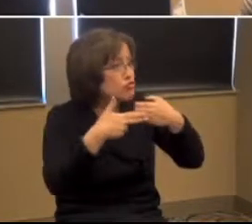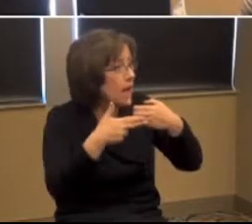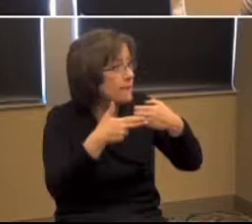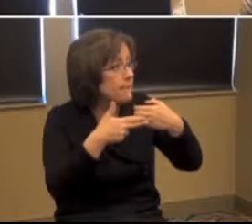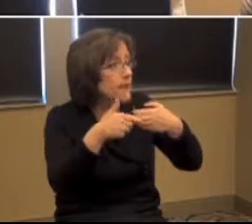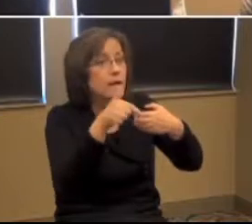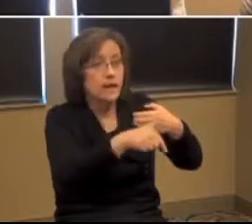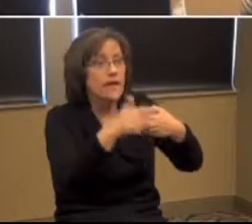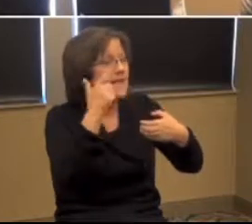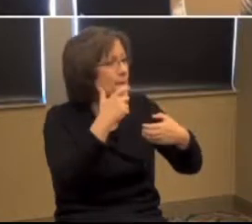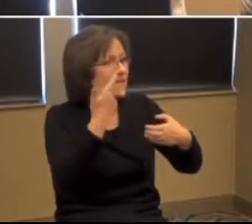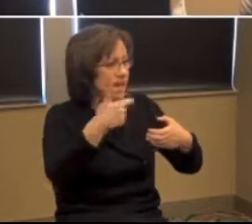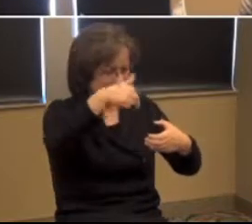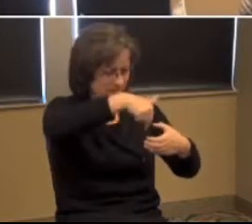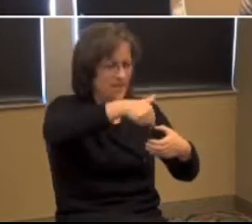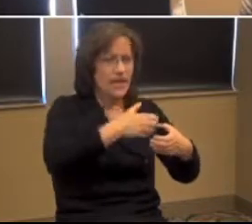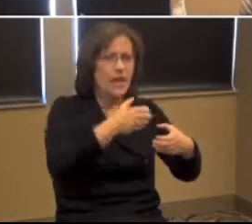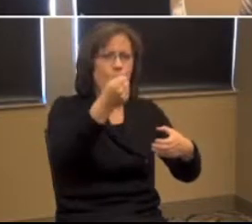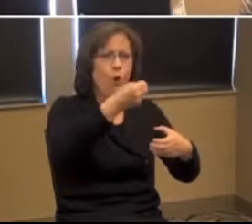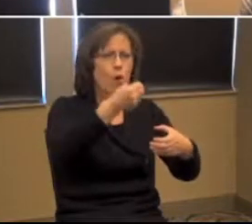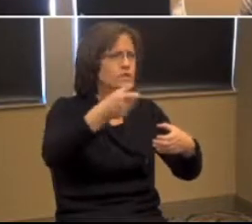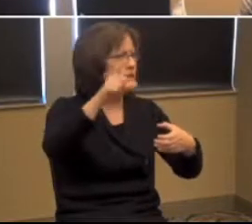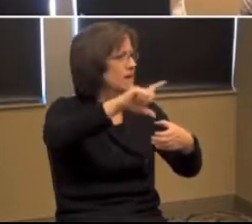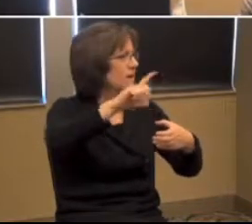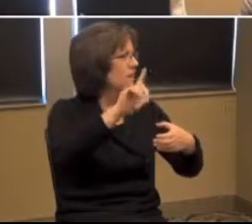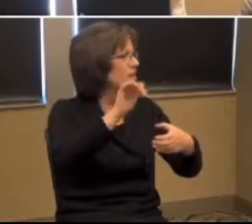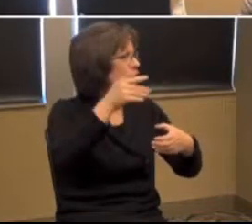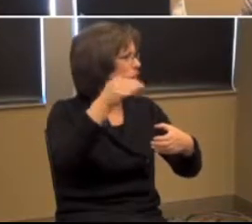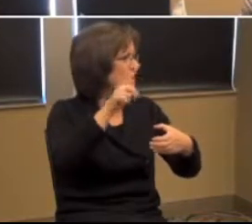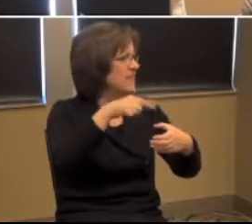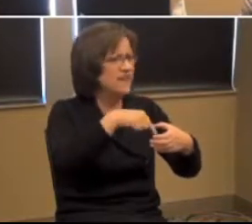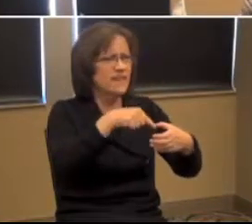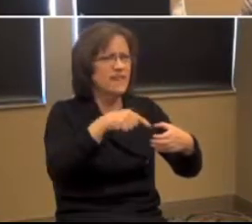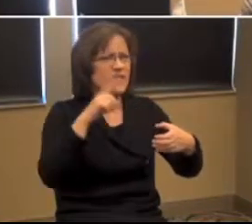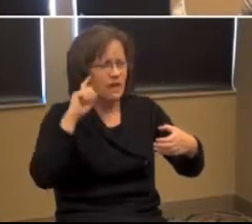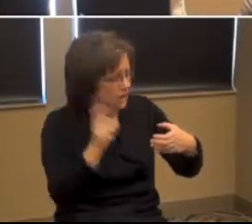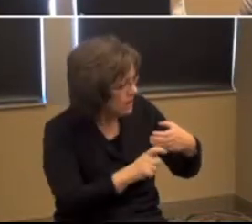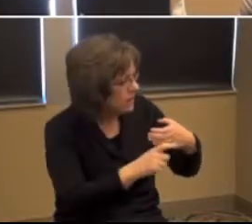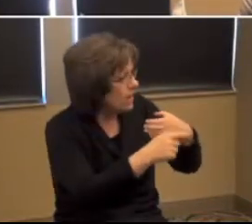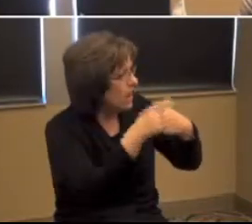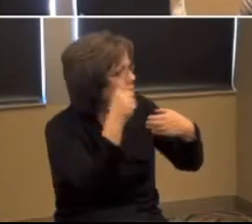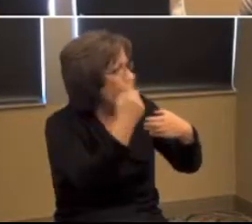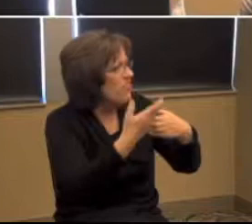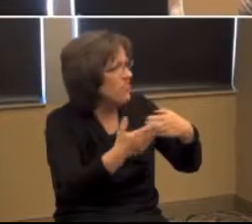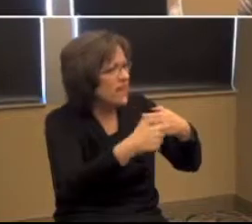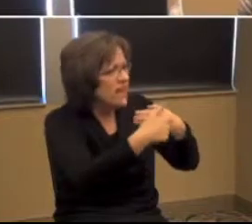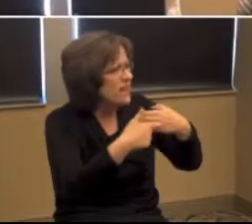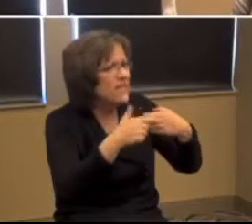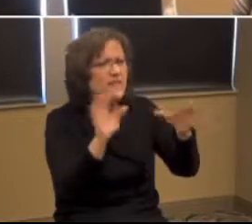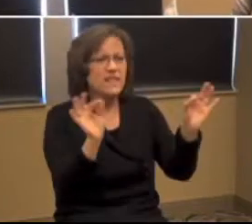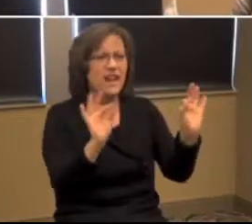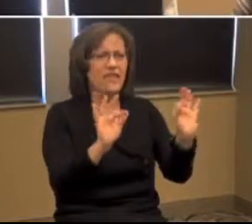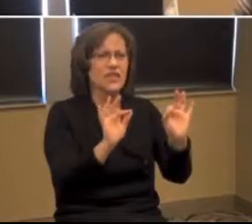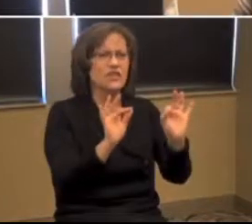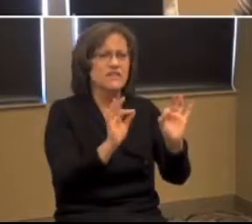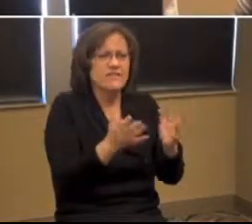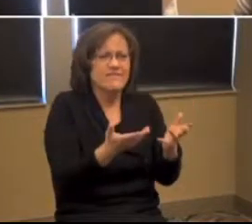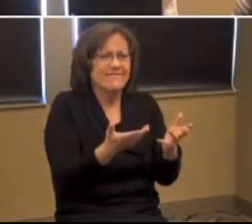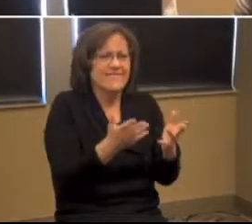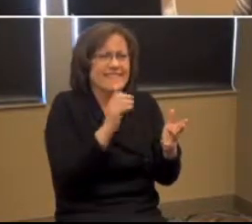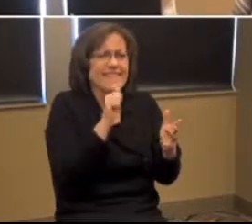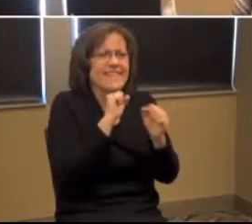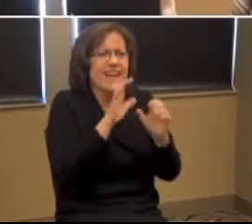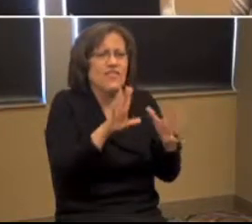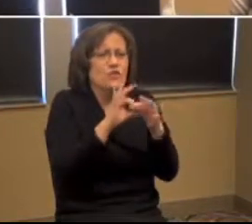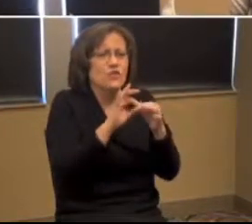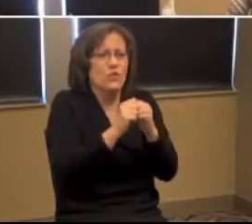liquid. That's that characteristic that is very common across kids with additional intellectual